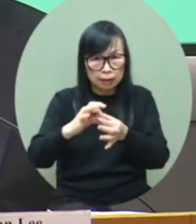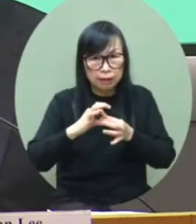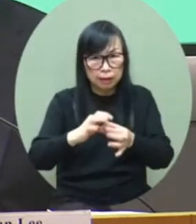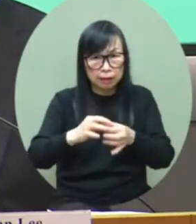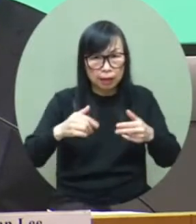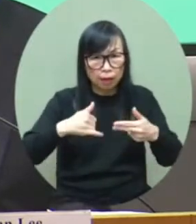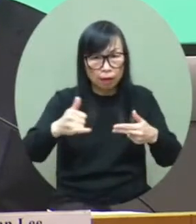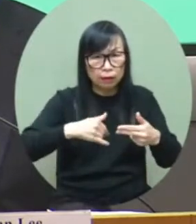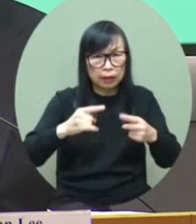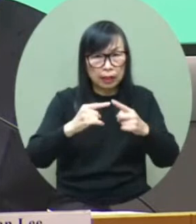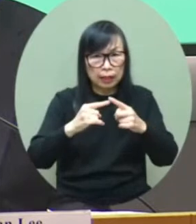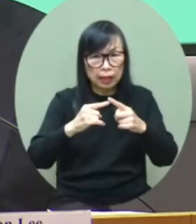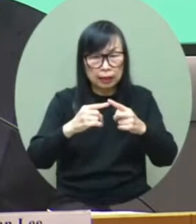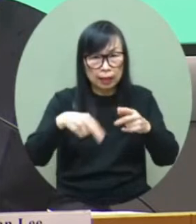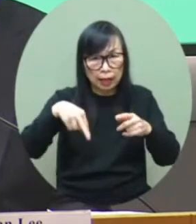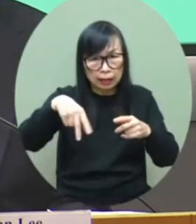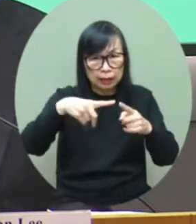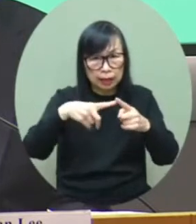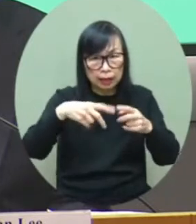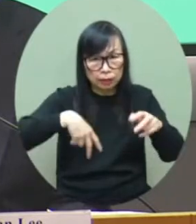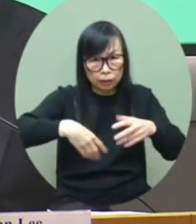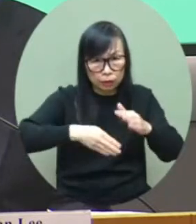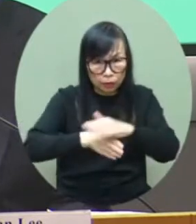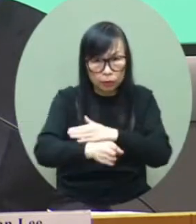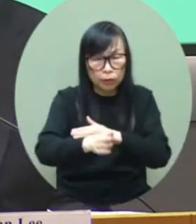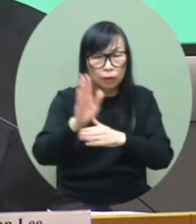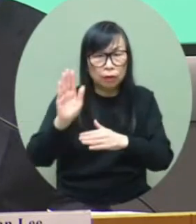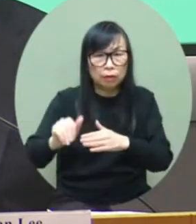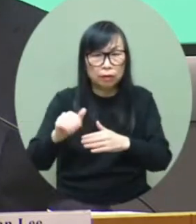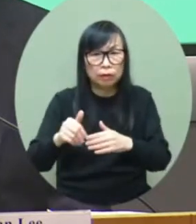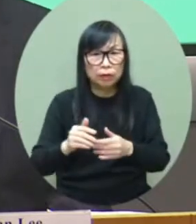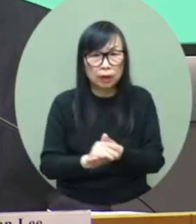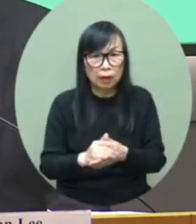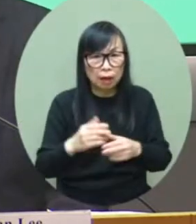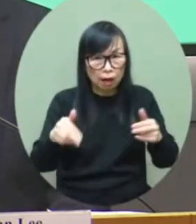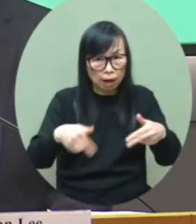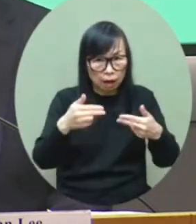make use of public transport services or private cars, or they could use the